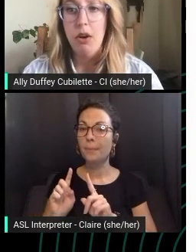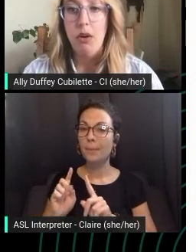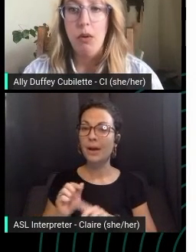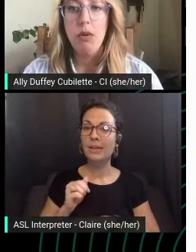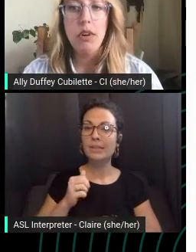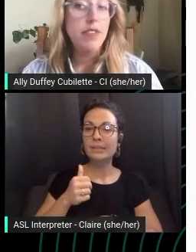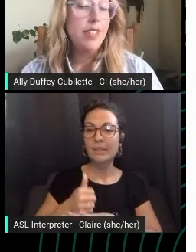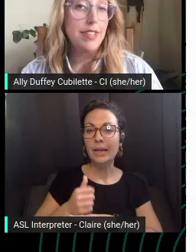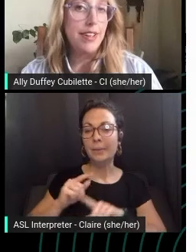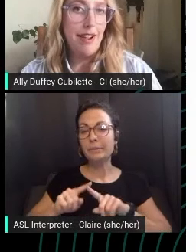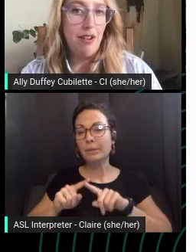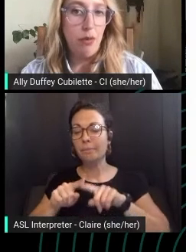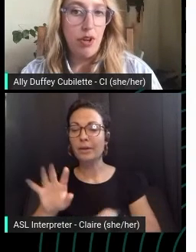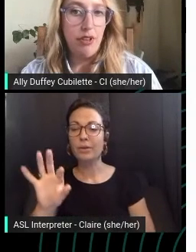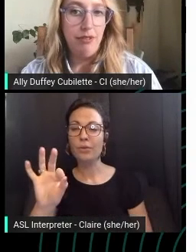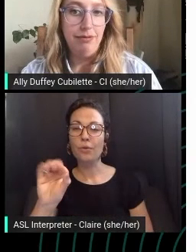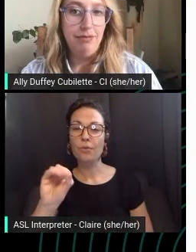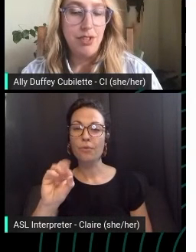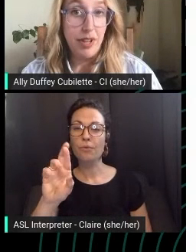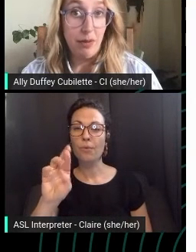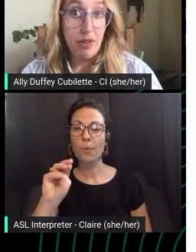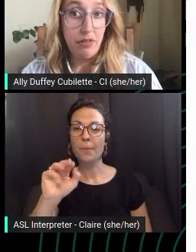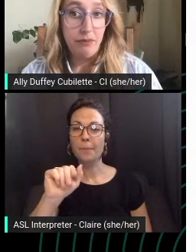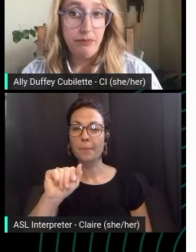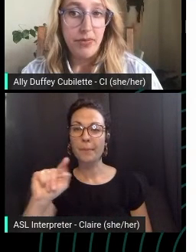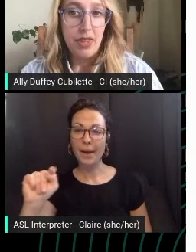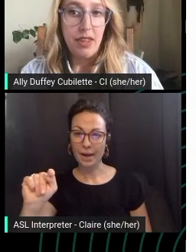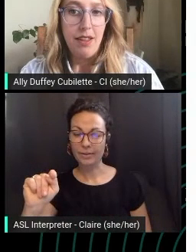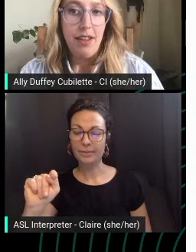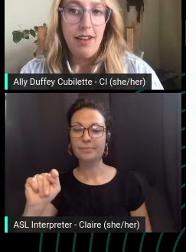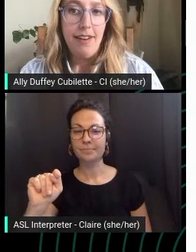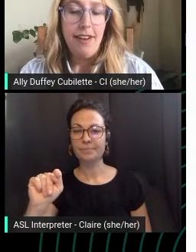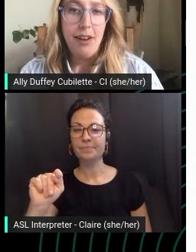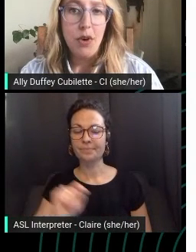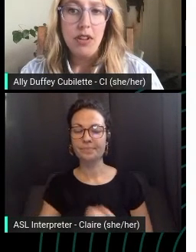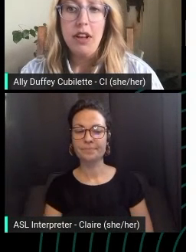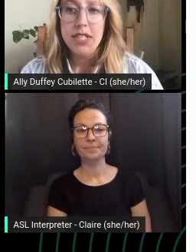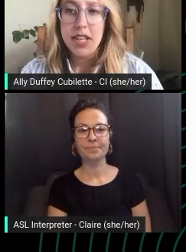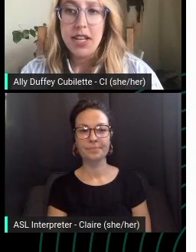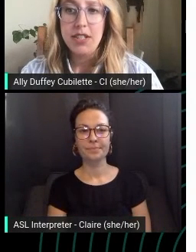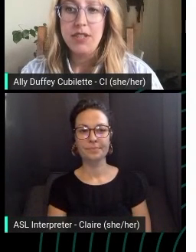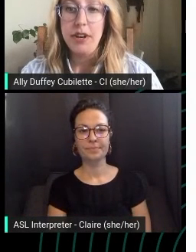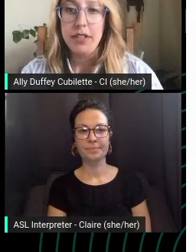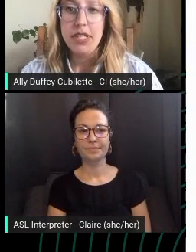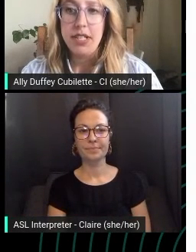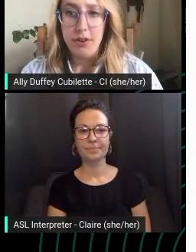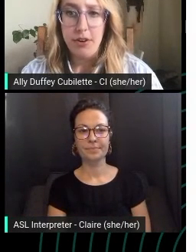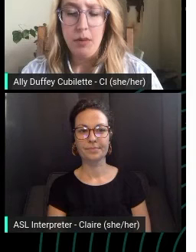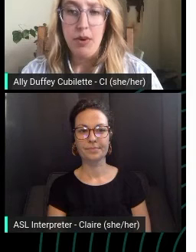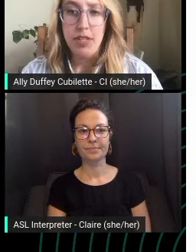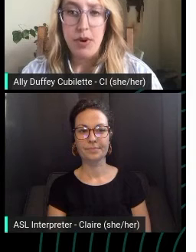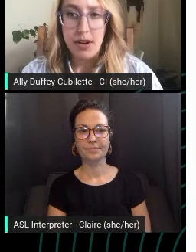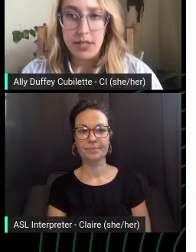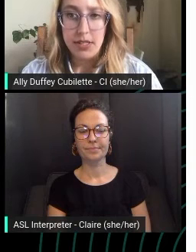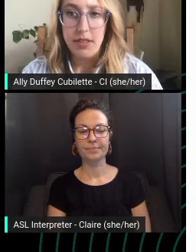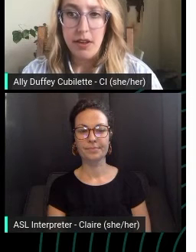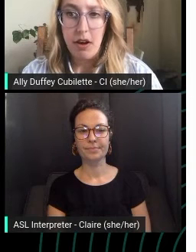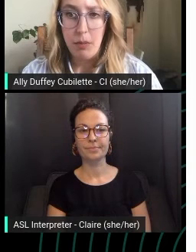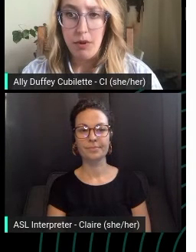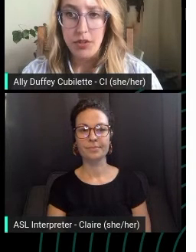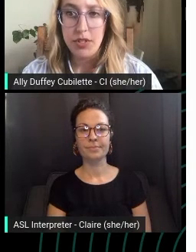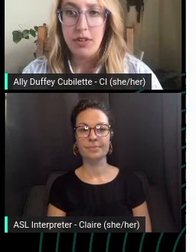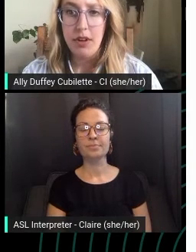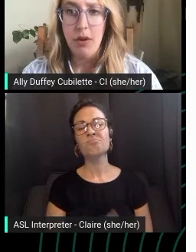differently, or if it doesn't have one to begin with. And while I'll say it's fairly standard and best practice